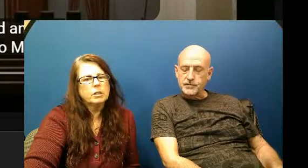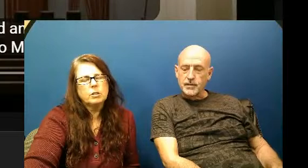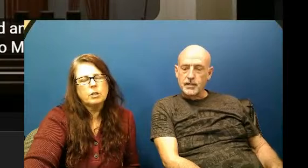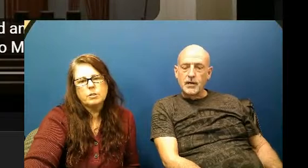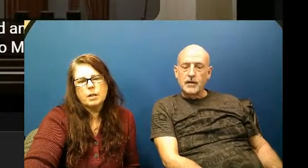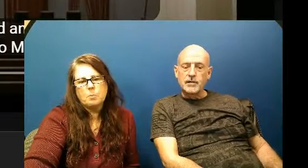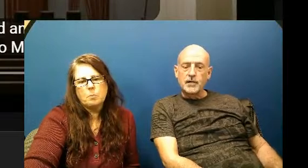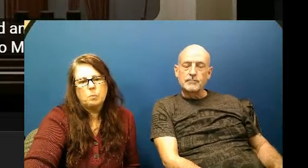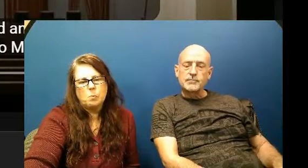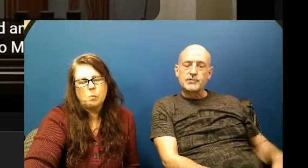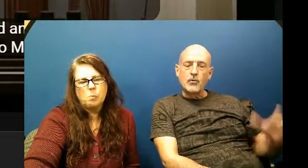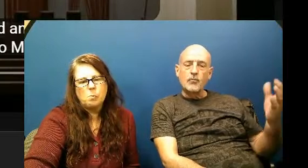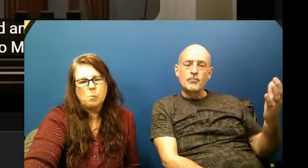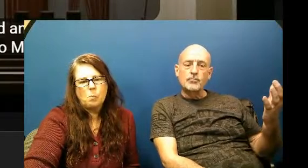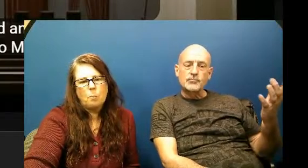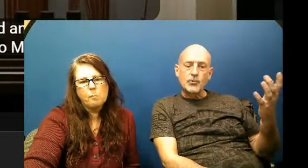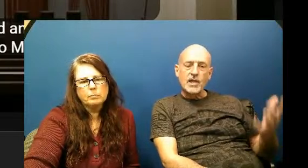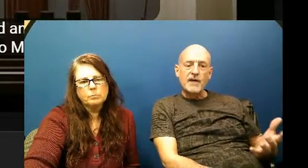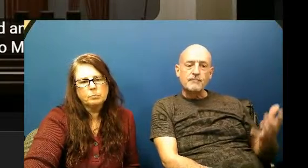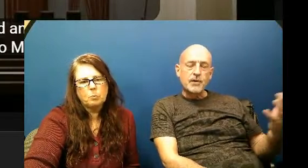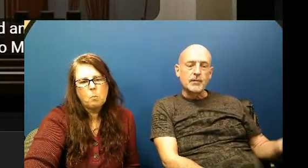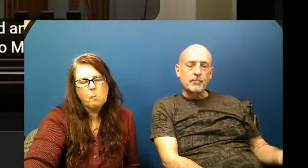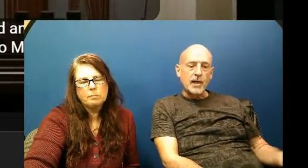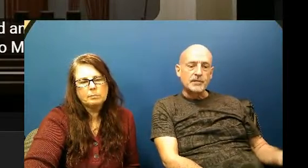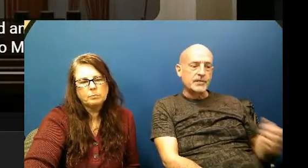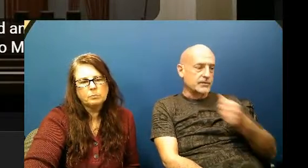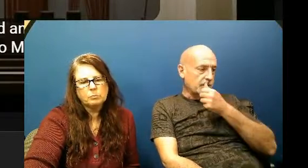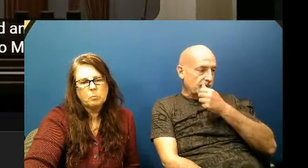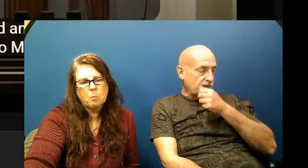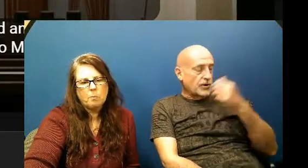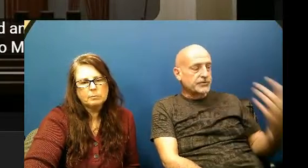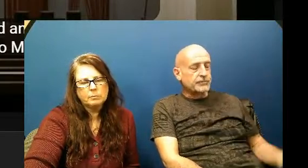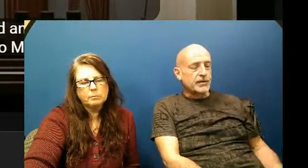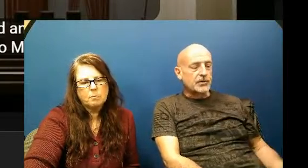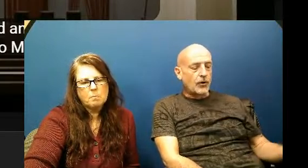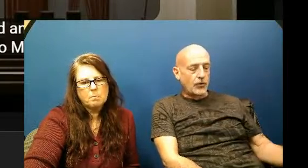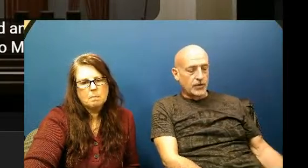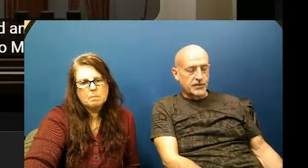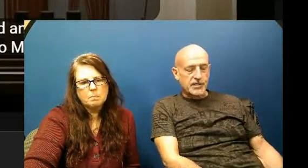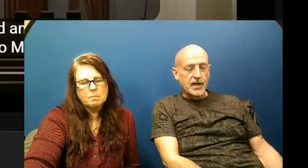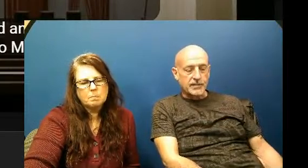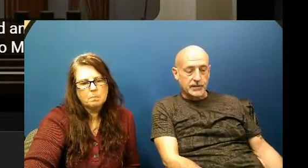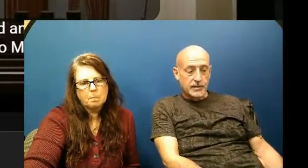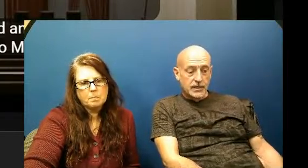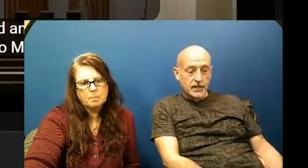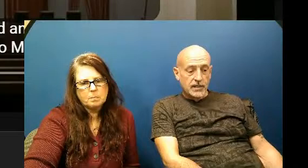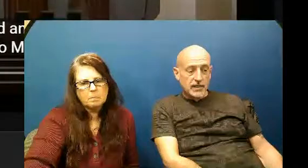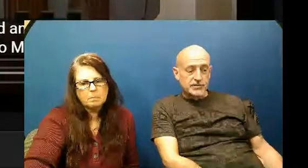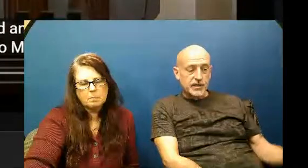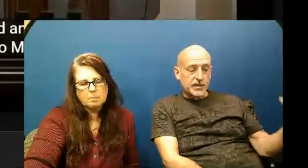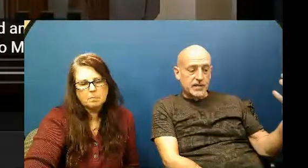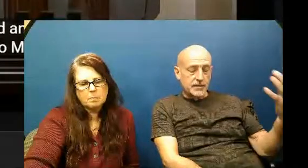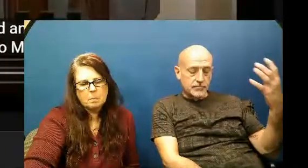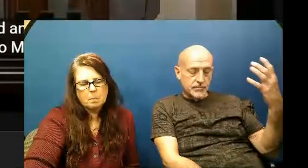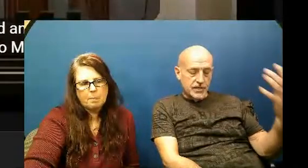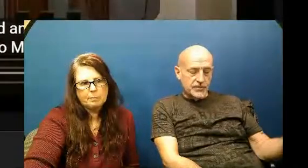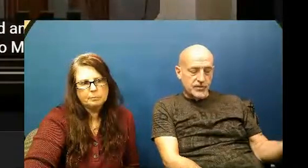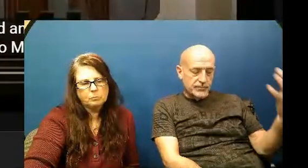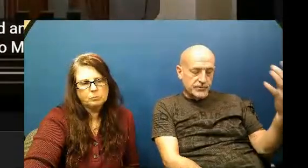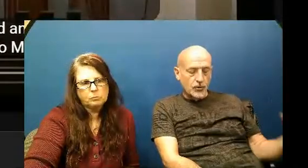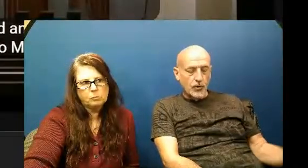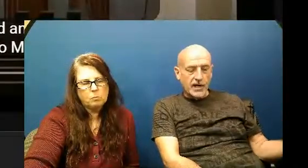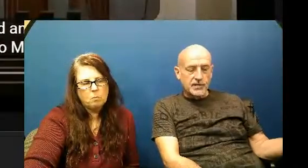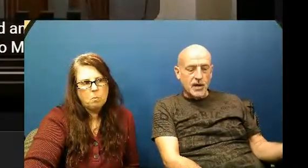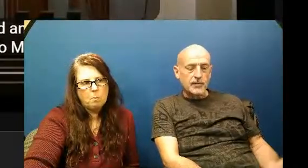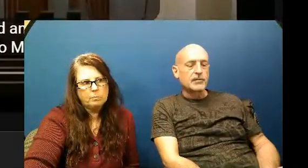negotiation. Secretary of State. Yeah. So we have public policy concerns. Our ultimate goal in China is to get